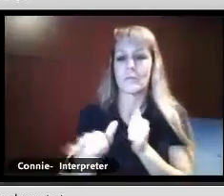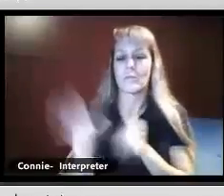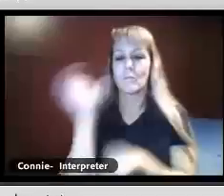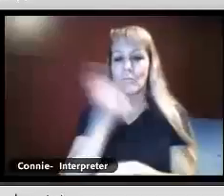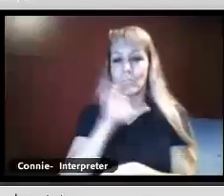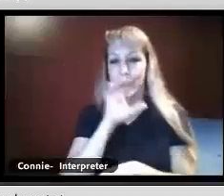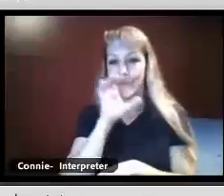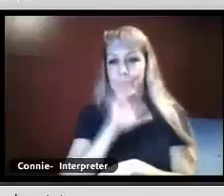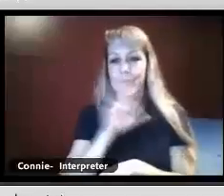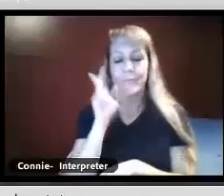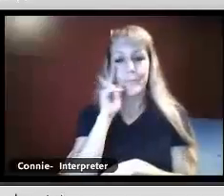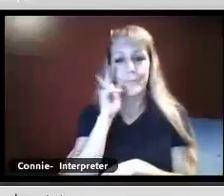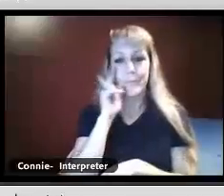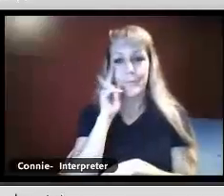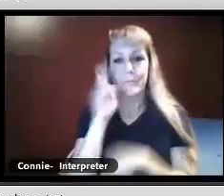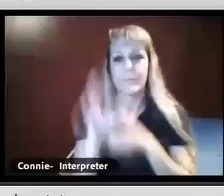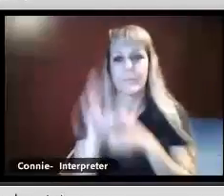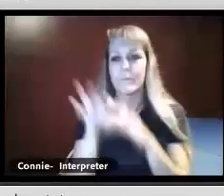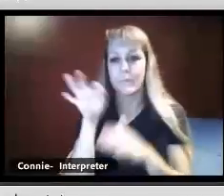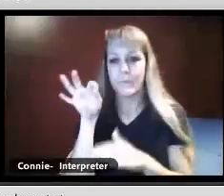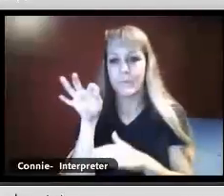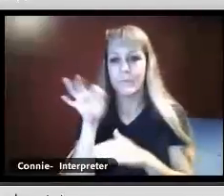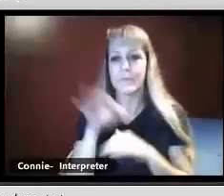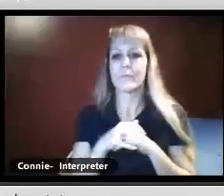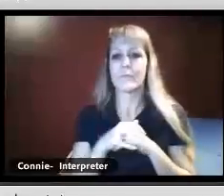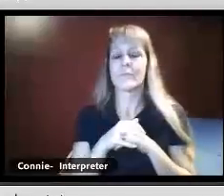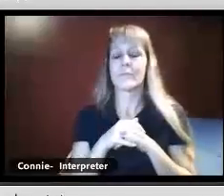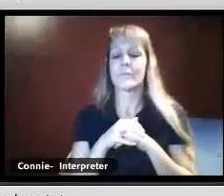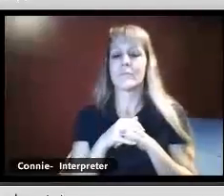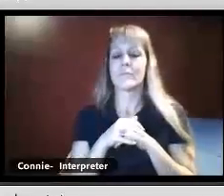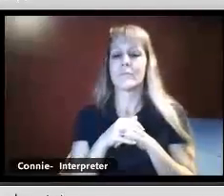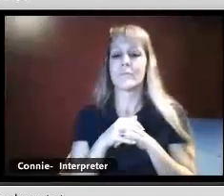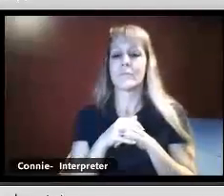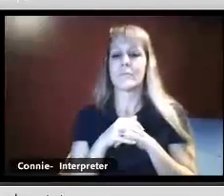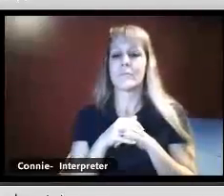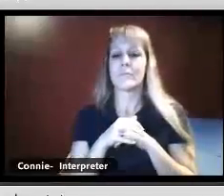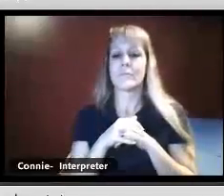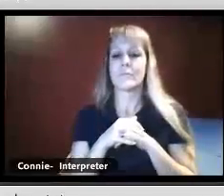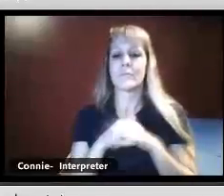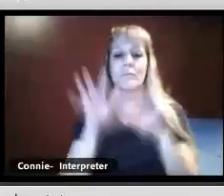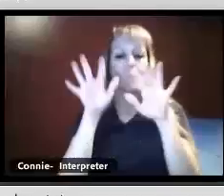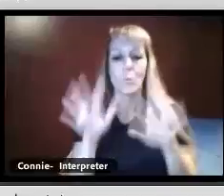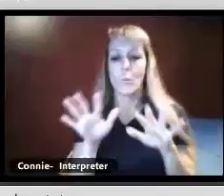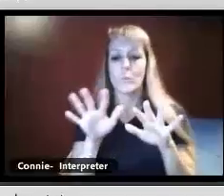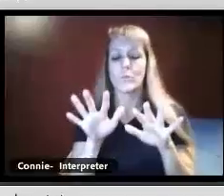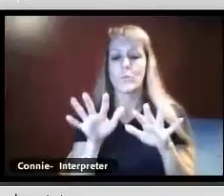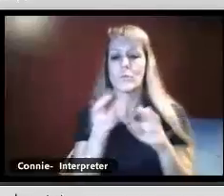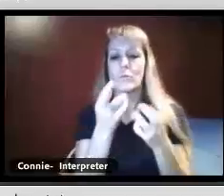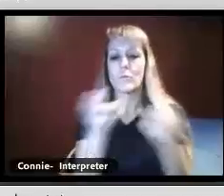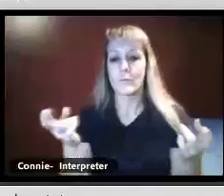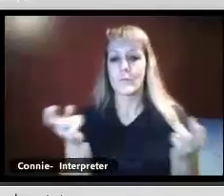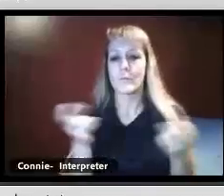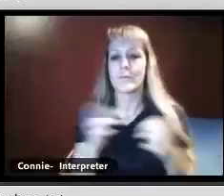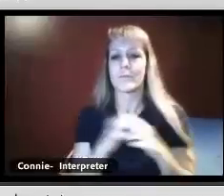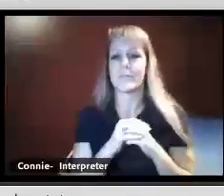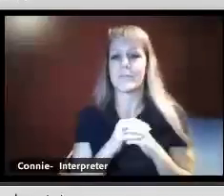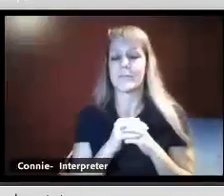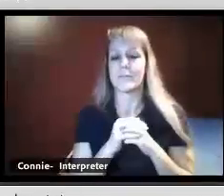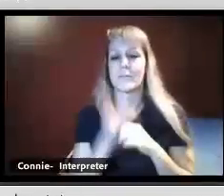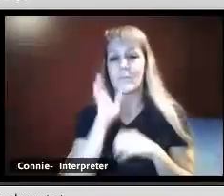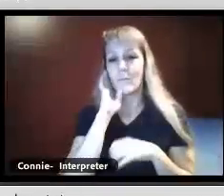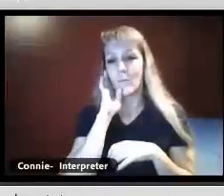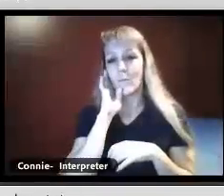see and discover the wonderful kinds of resources that will emerge from this kind